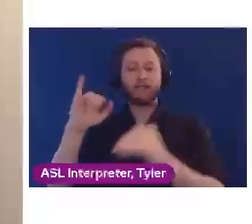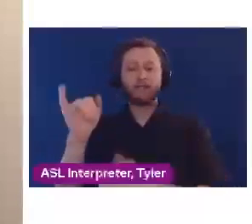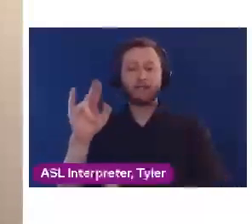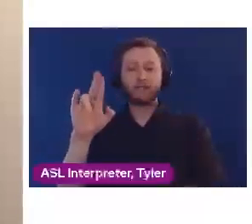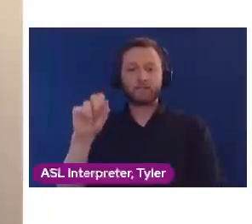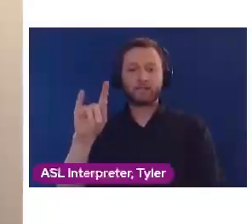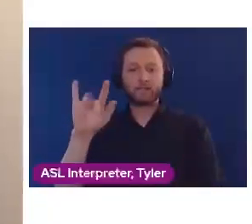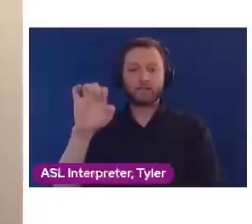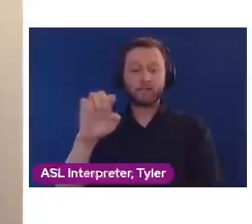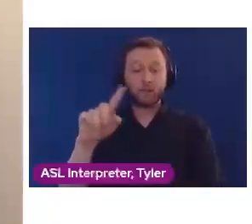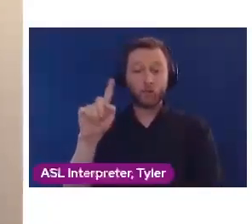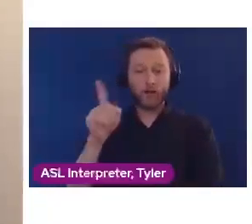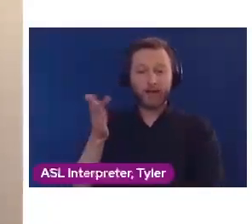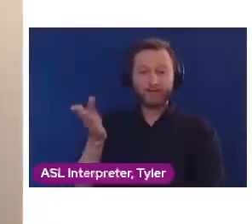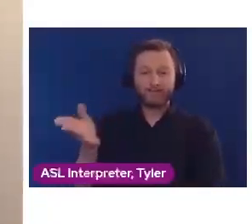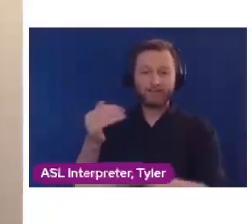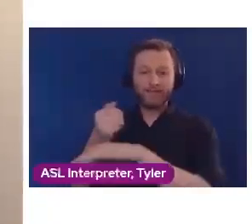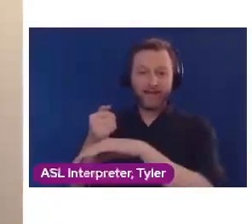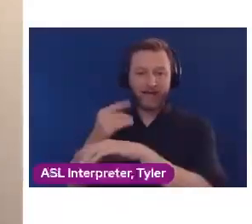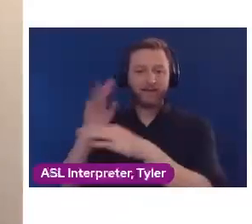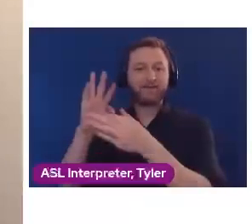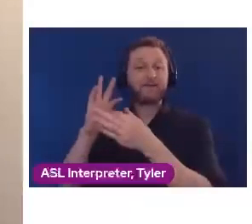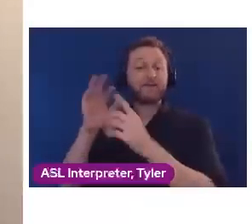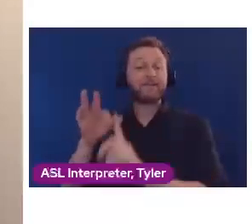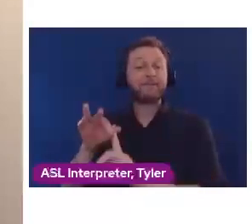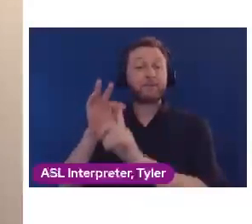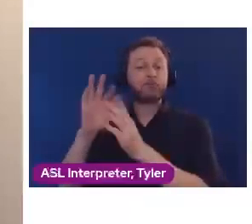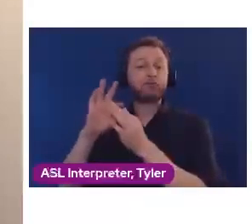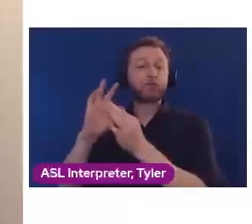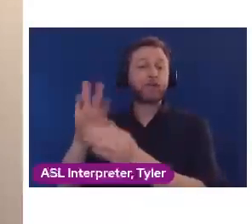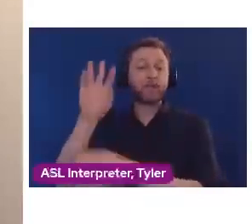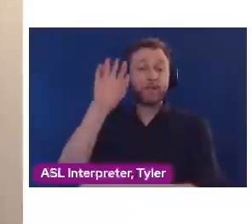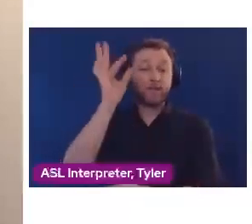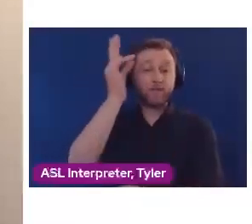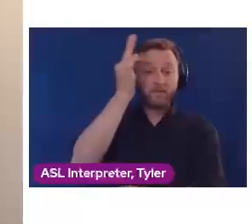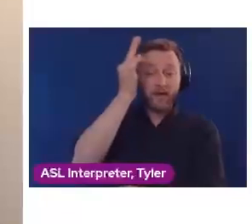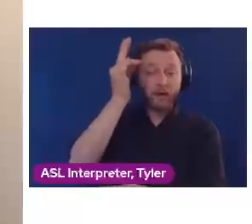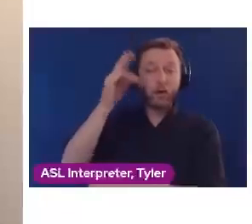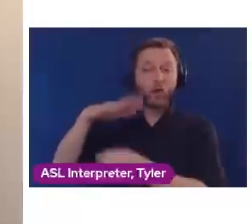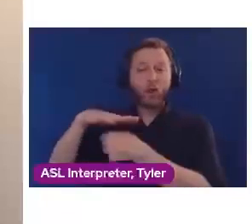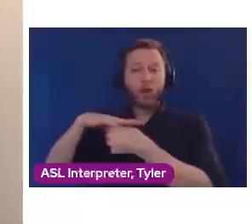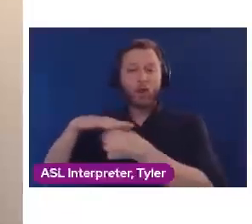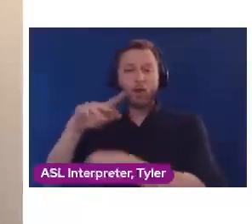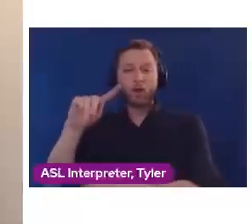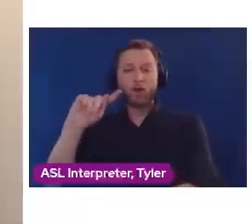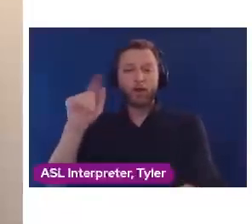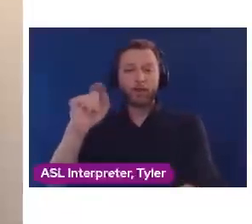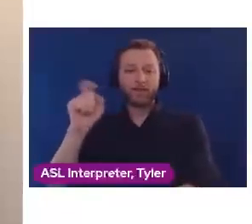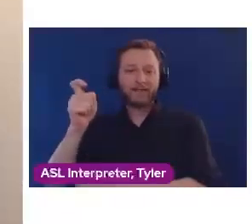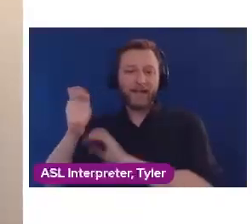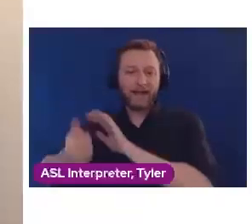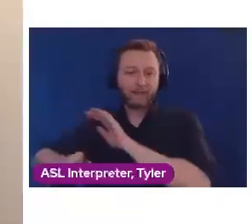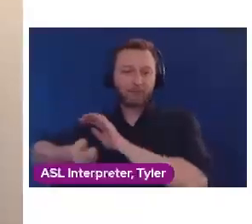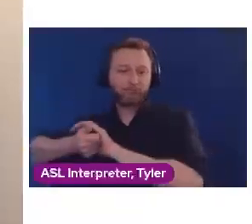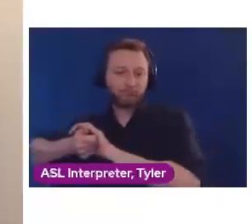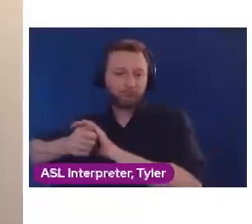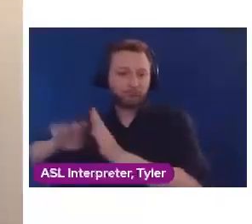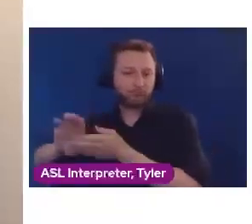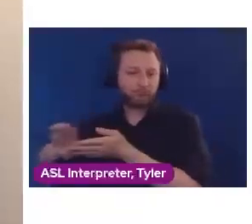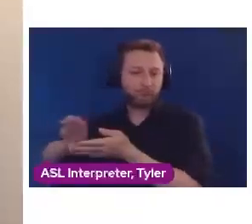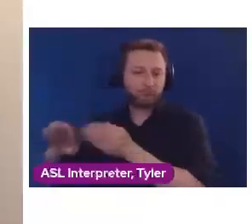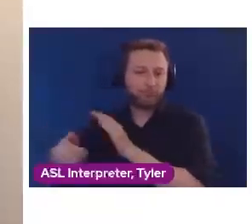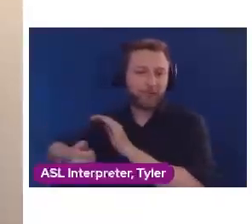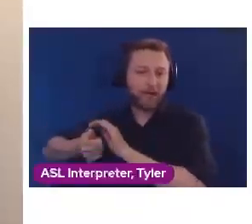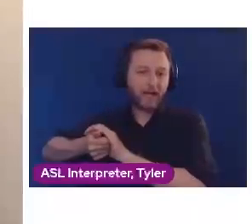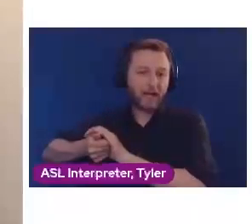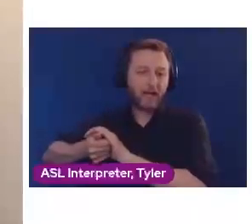a lot of the federal and local tax evasion that's going on the island, where you see a lot of